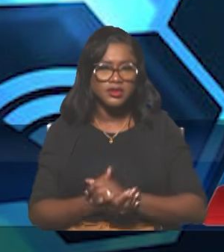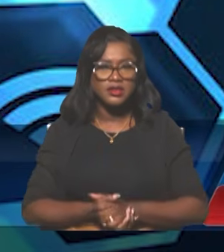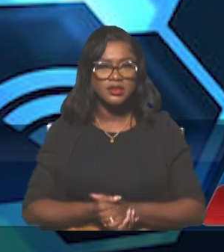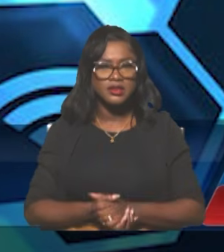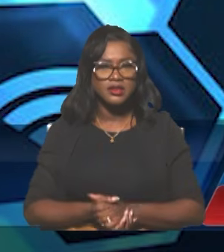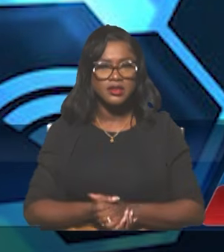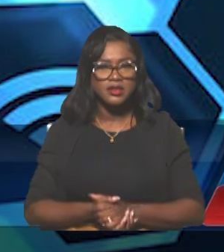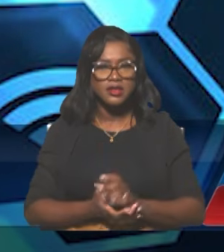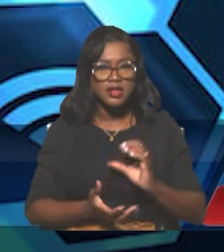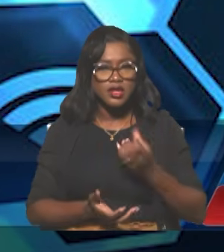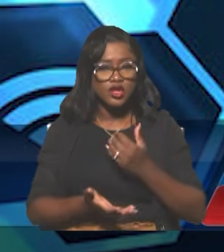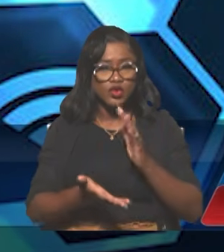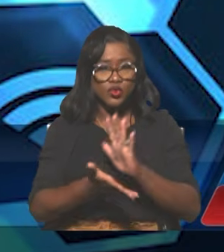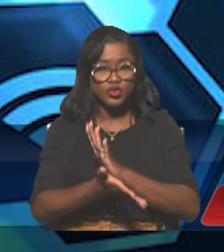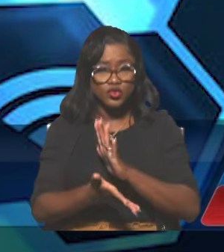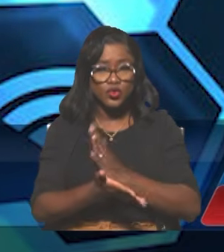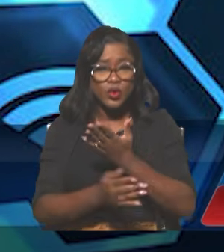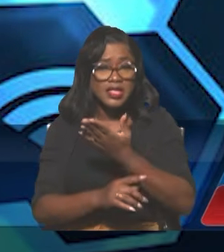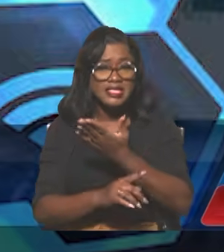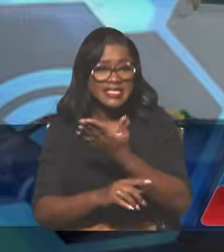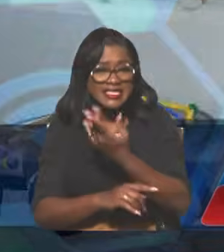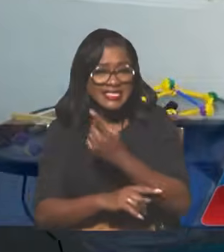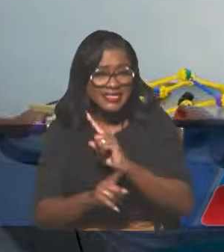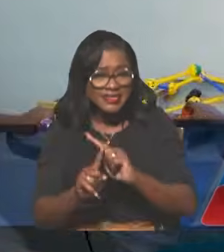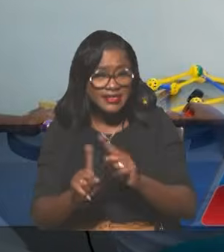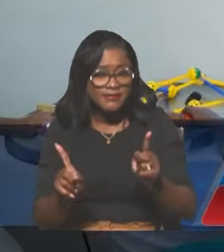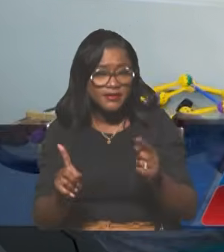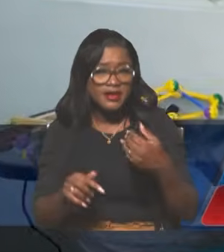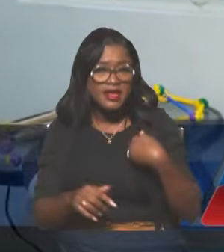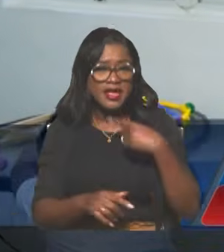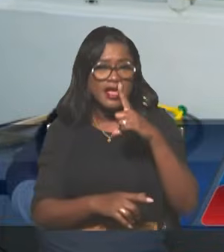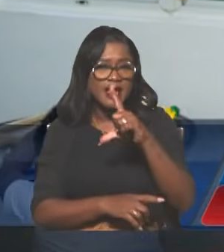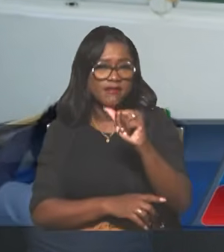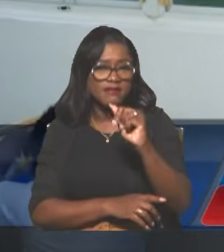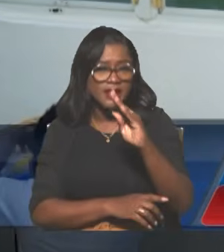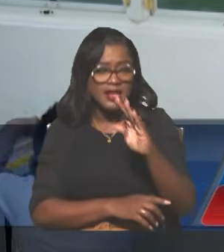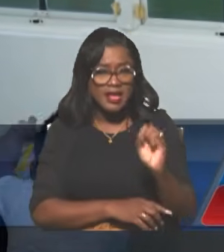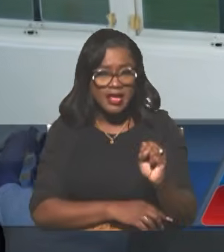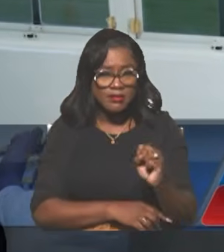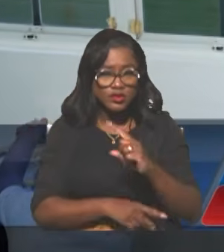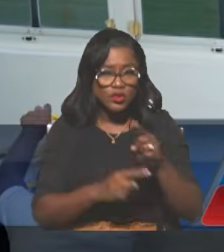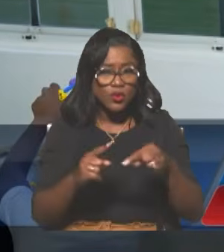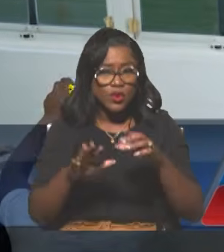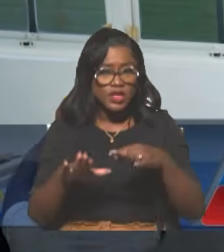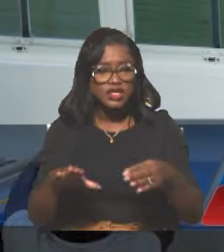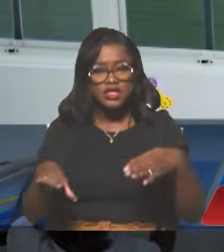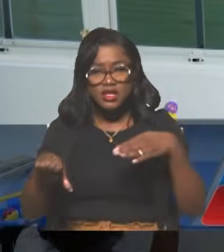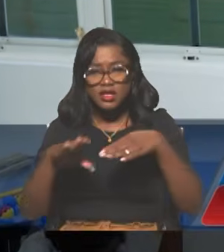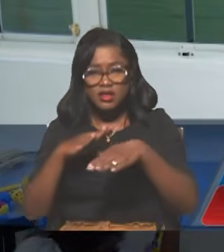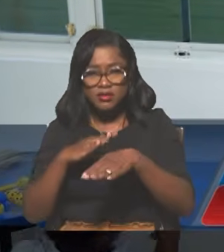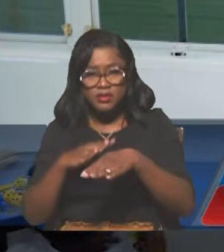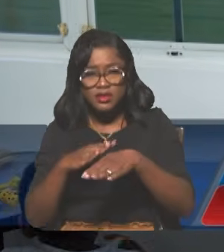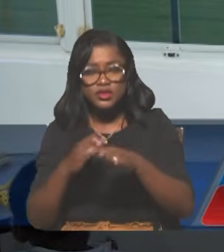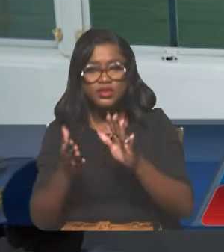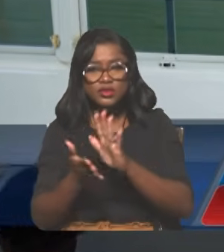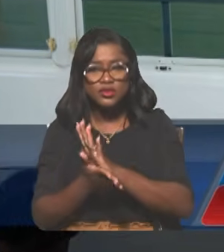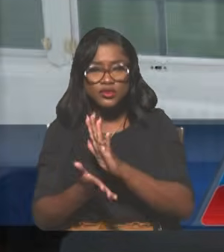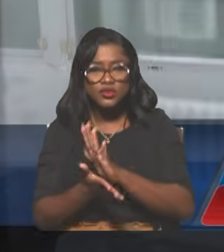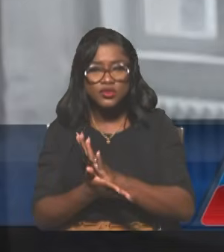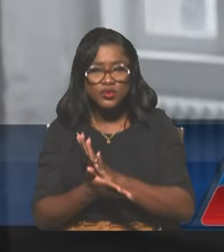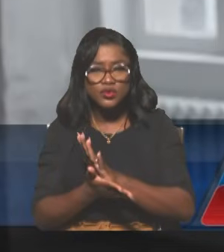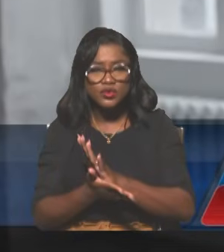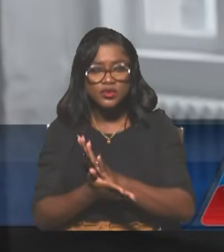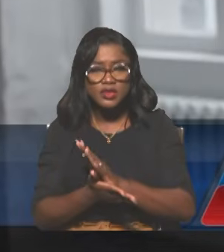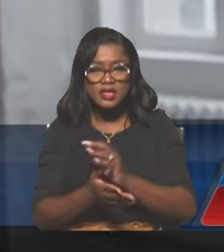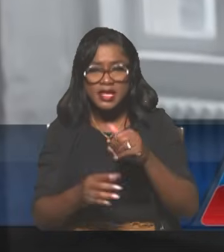you, our school is different in so many ways. We have labs. So when your child come into school, they are now not only